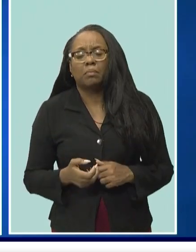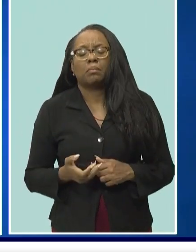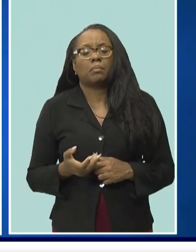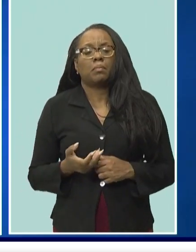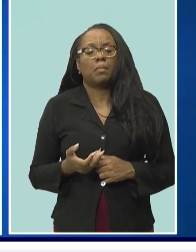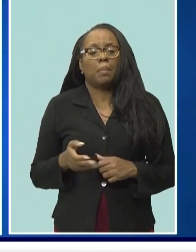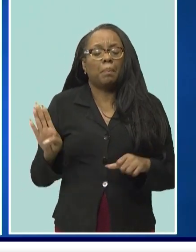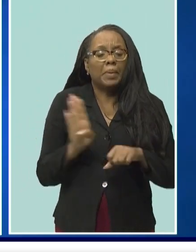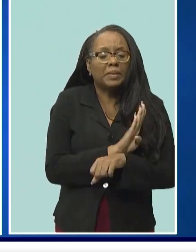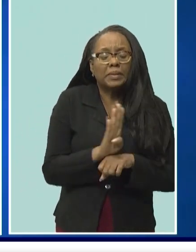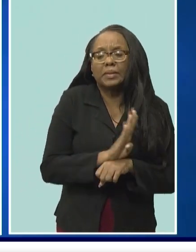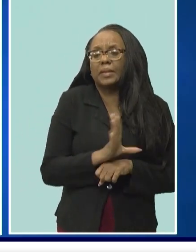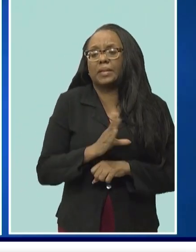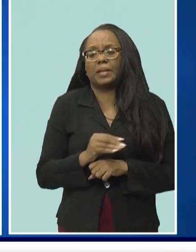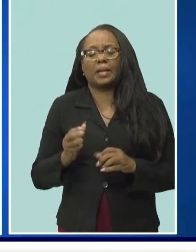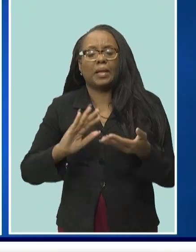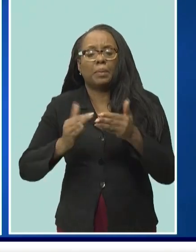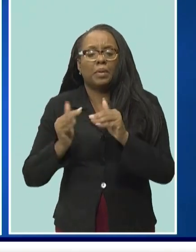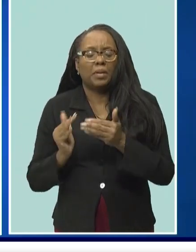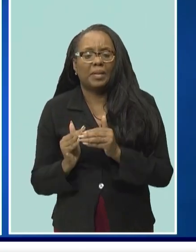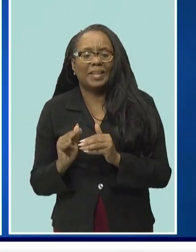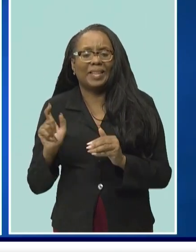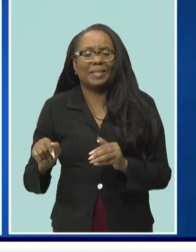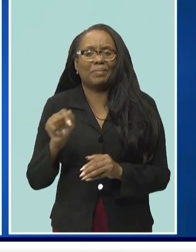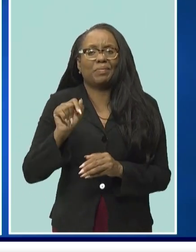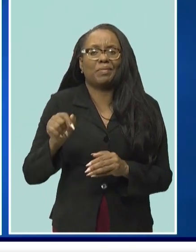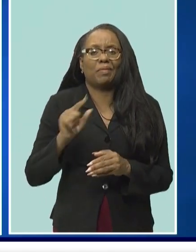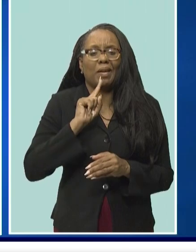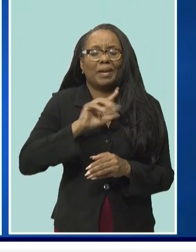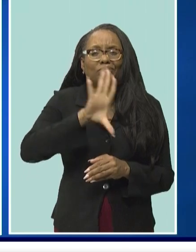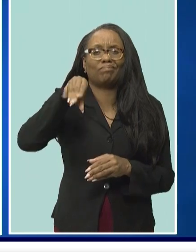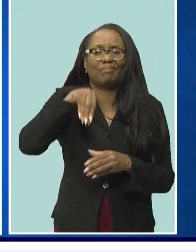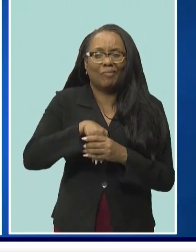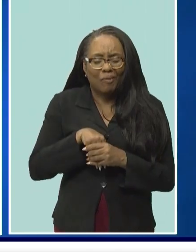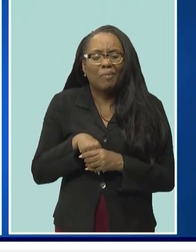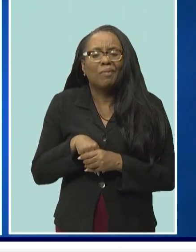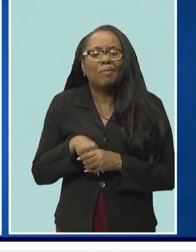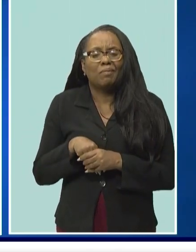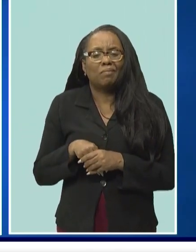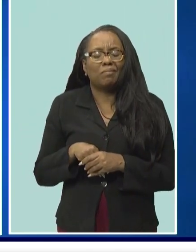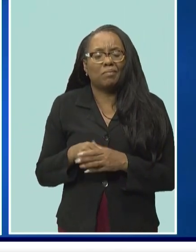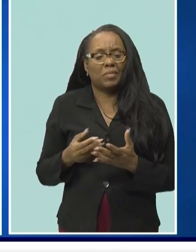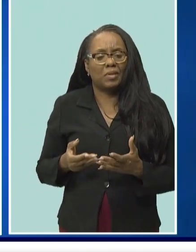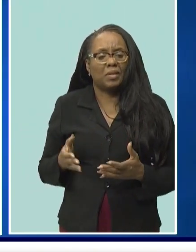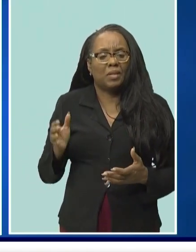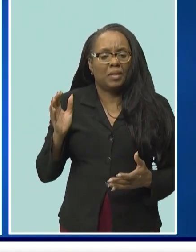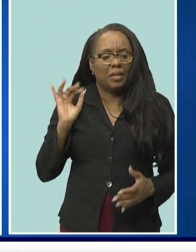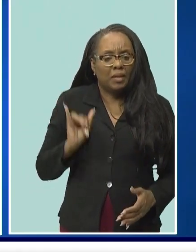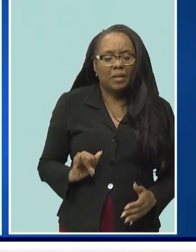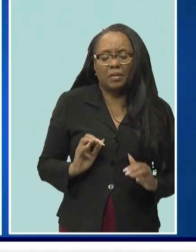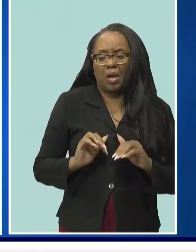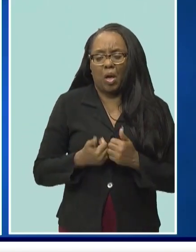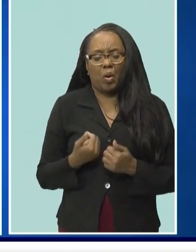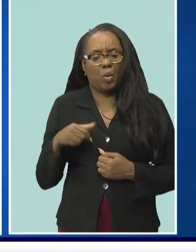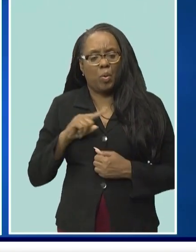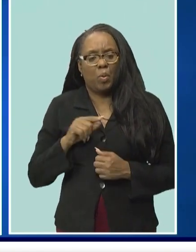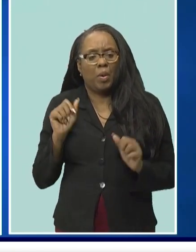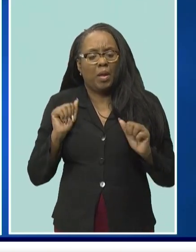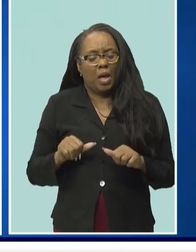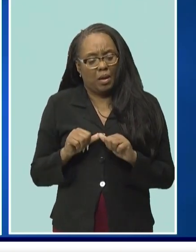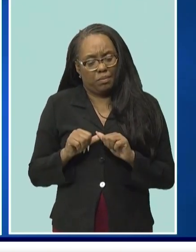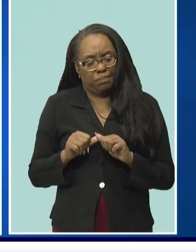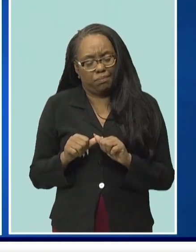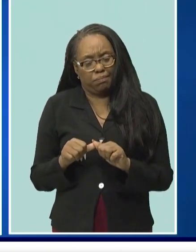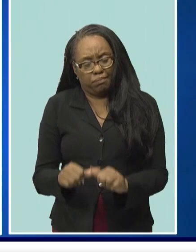the business, especially the private sector, to get on board. These are all part of the sustainability thrust